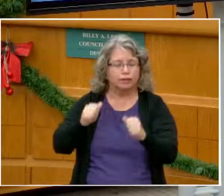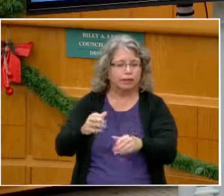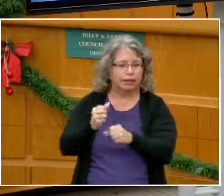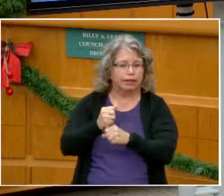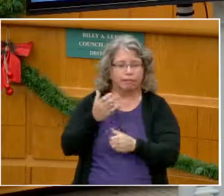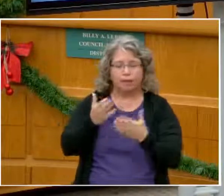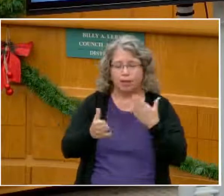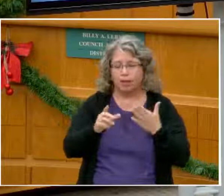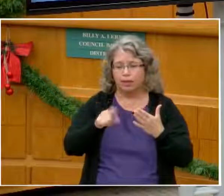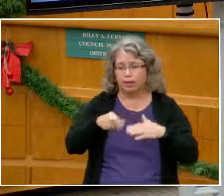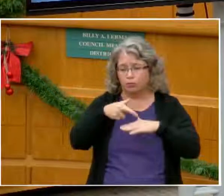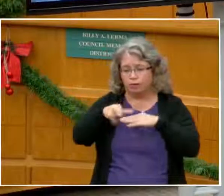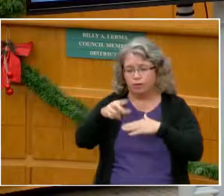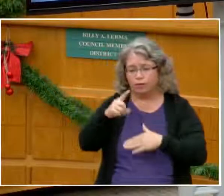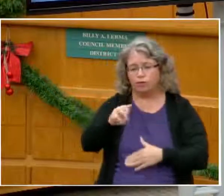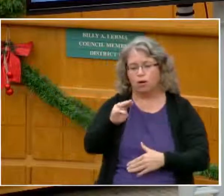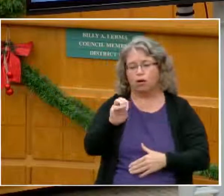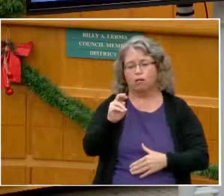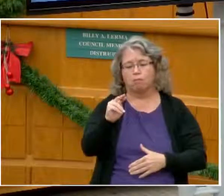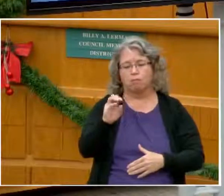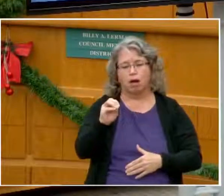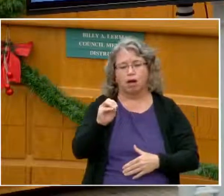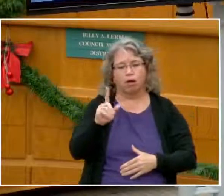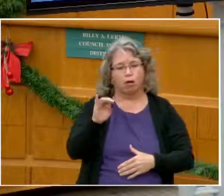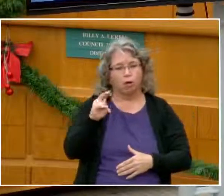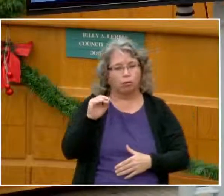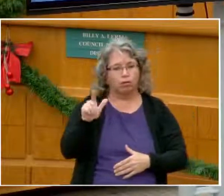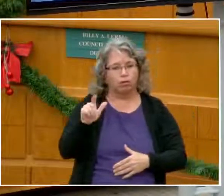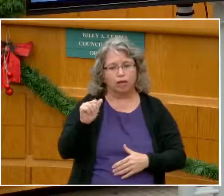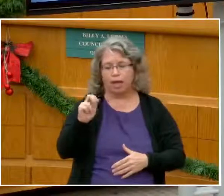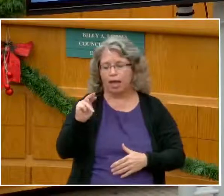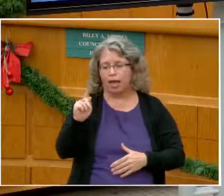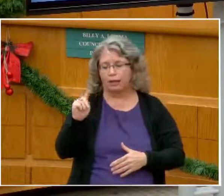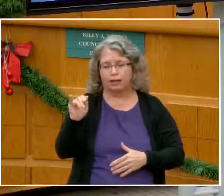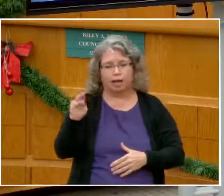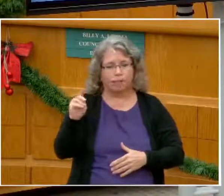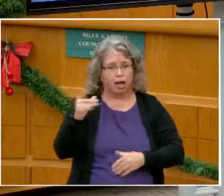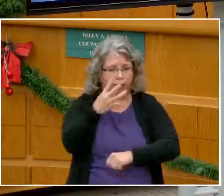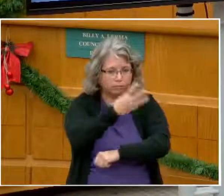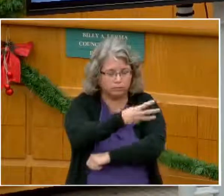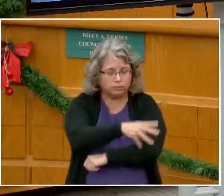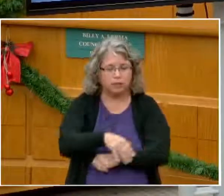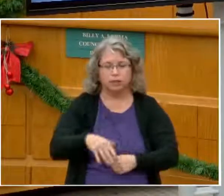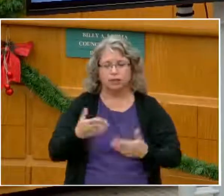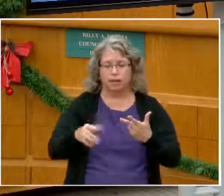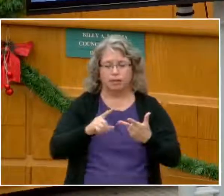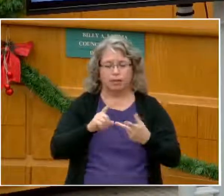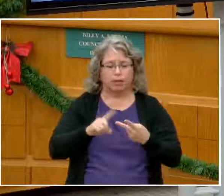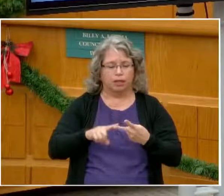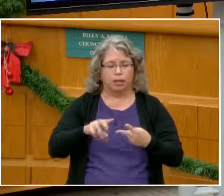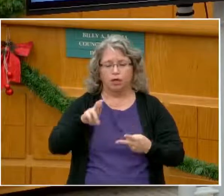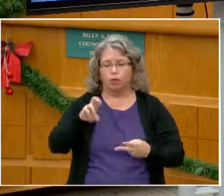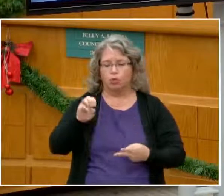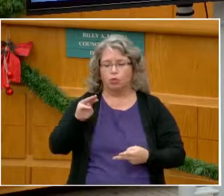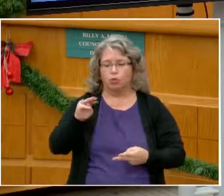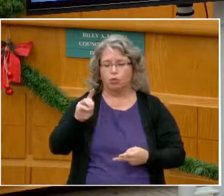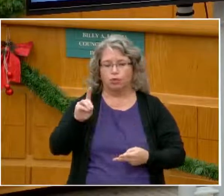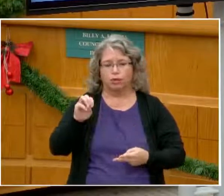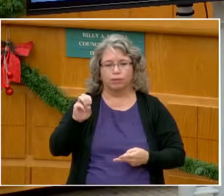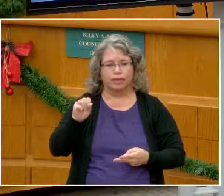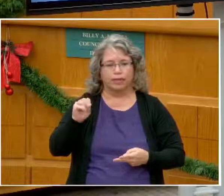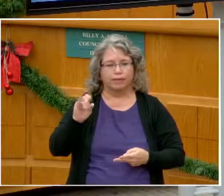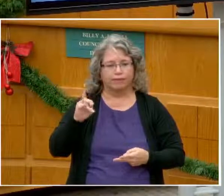monoclonal antibodies, it could be remdesivir, but you want to reach out and make sure, because once you're in the hospital, it's too